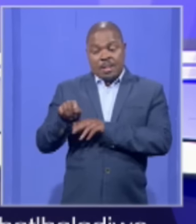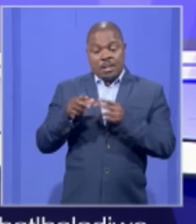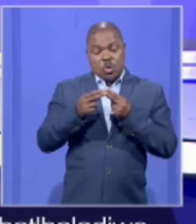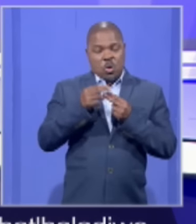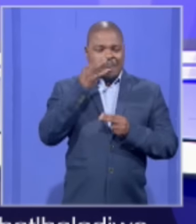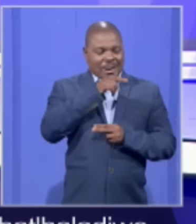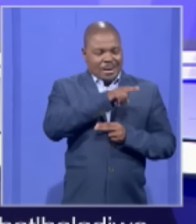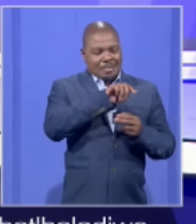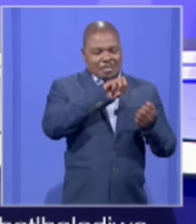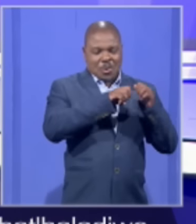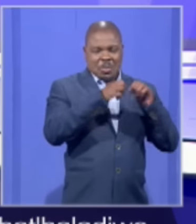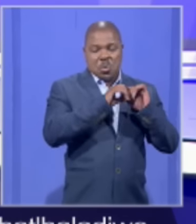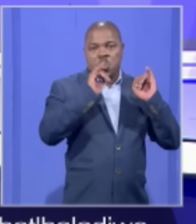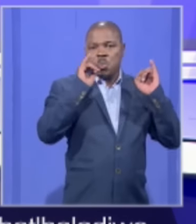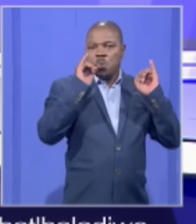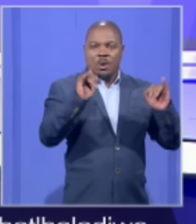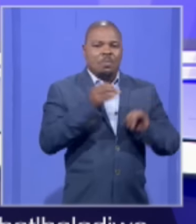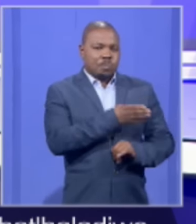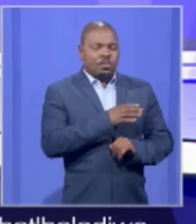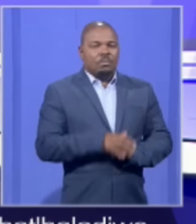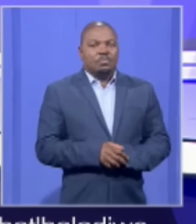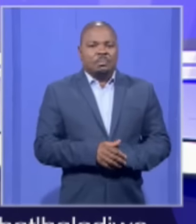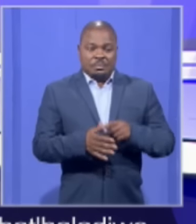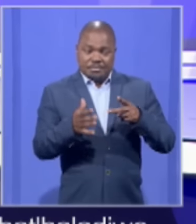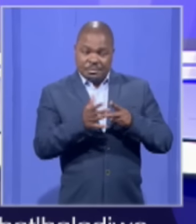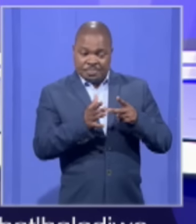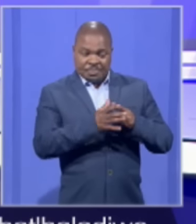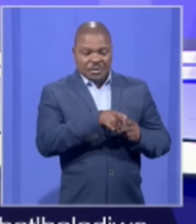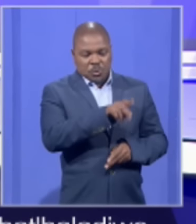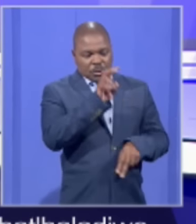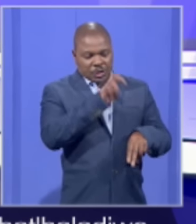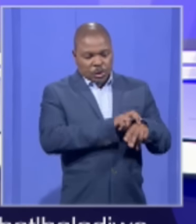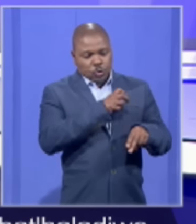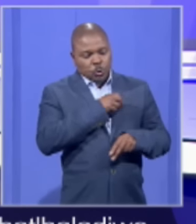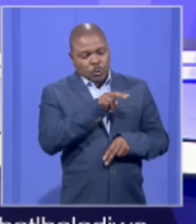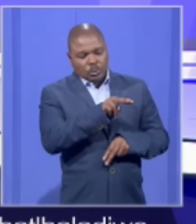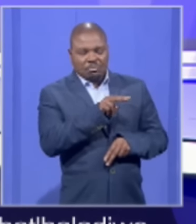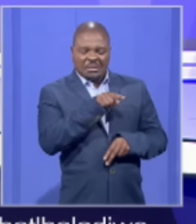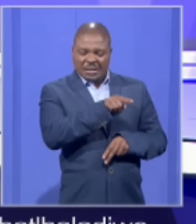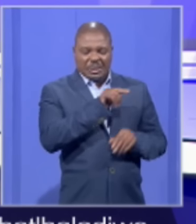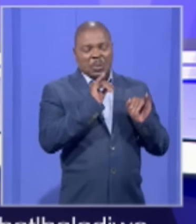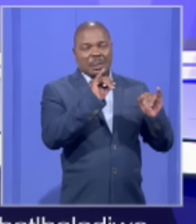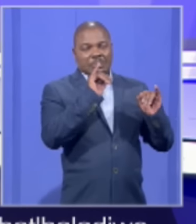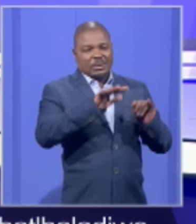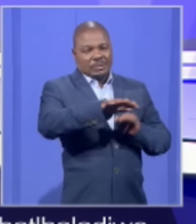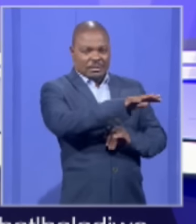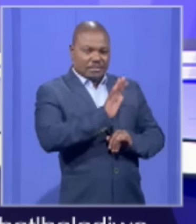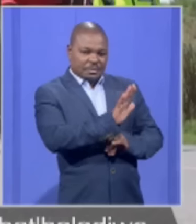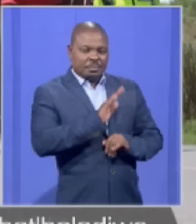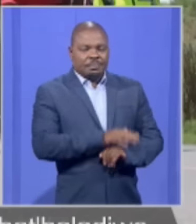mo mathateng a seng kana ka sepe mme o tshwanetse ga supiwa maemo a tshoganyetso.